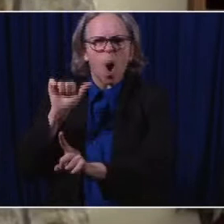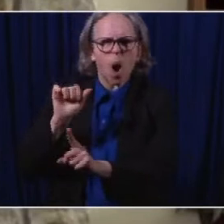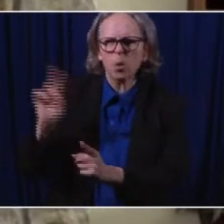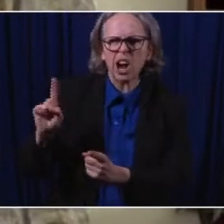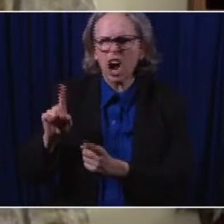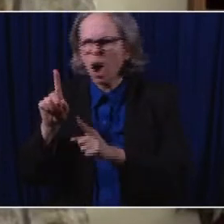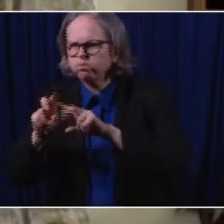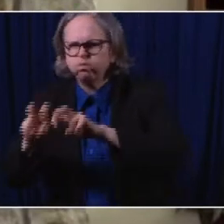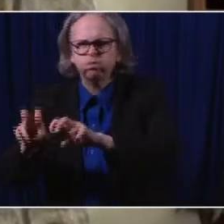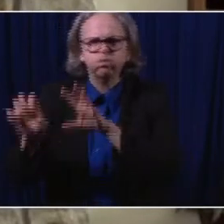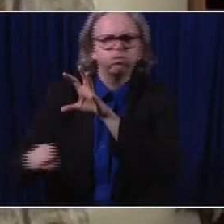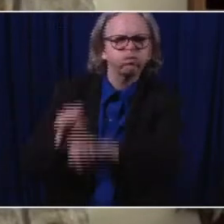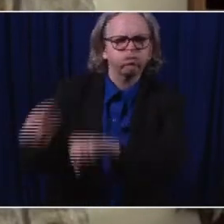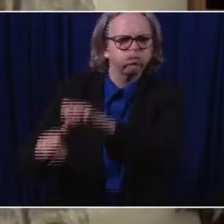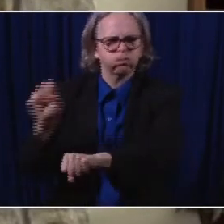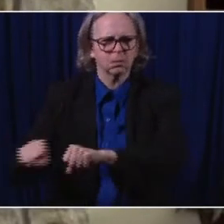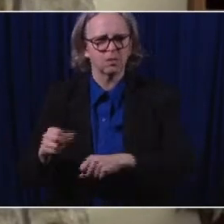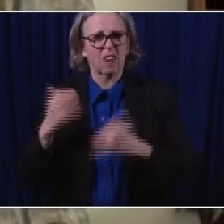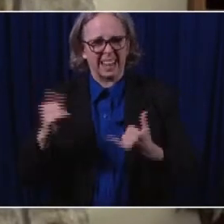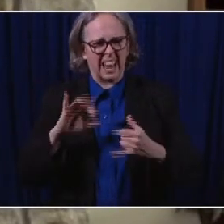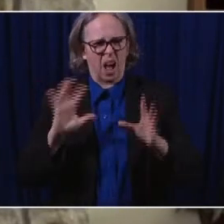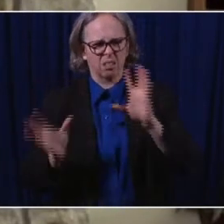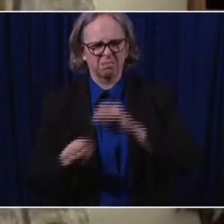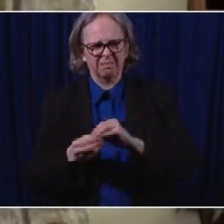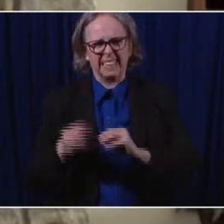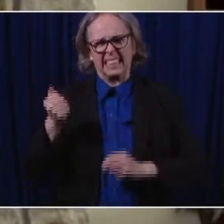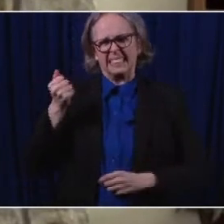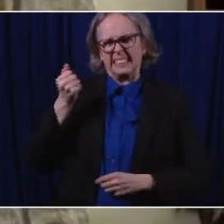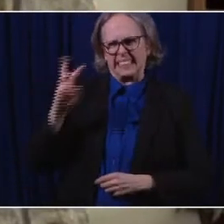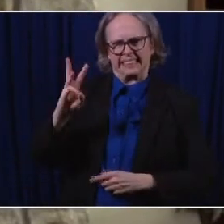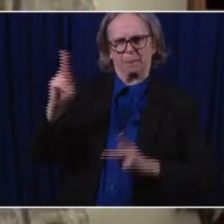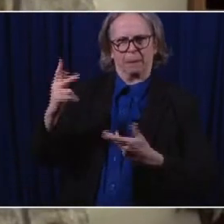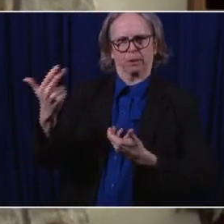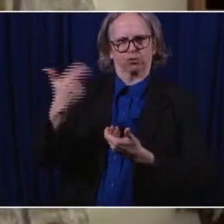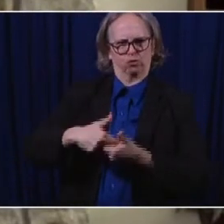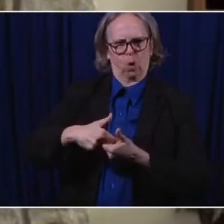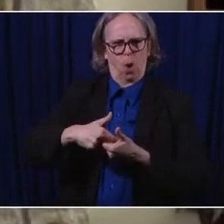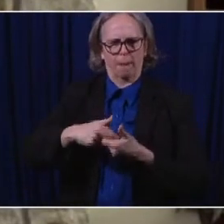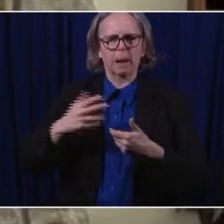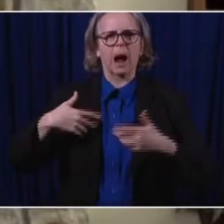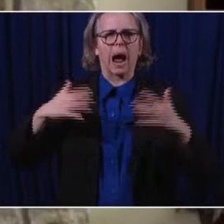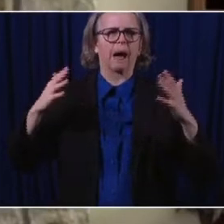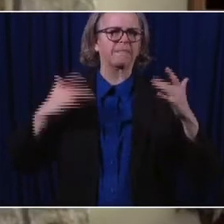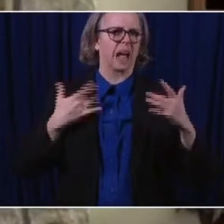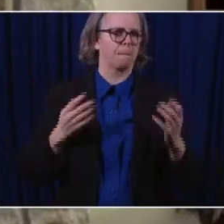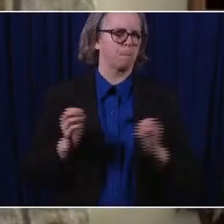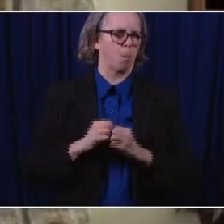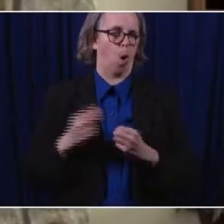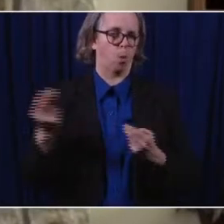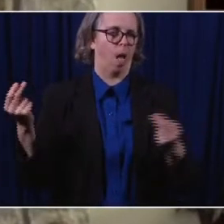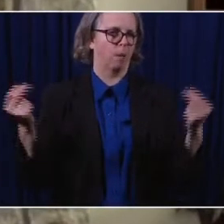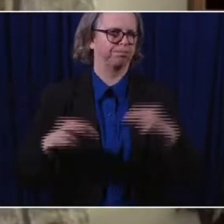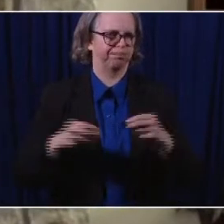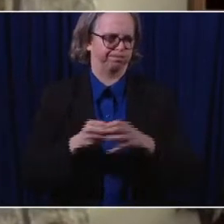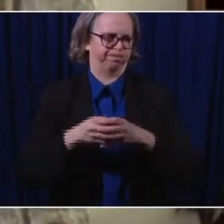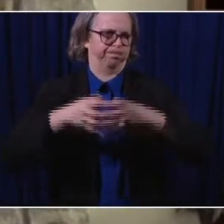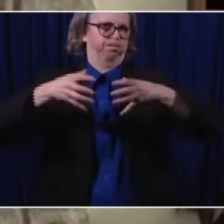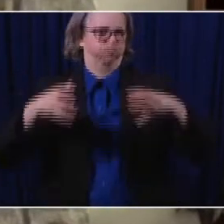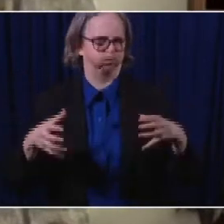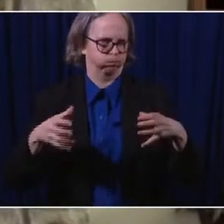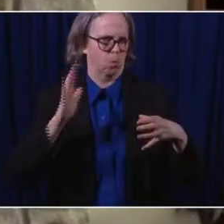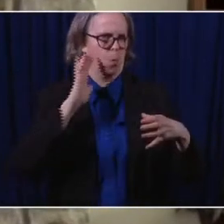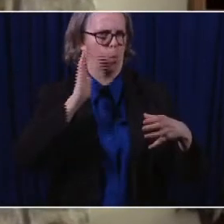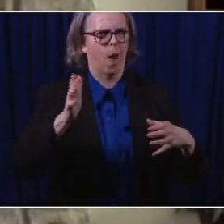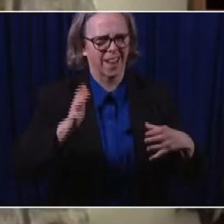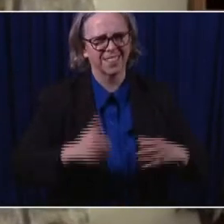now, but we expect that number will in fact grow. We have a laser